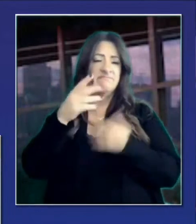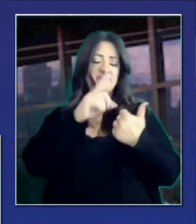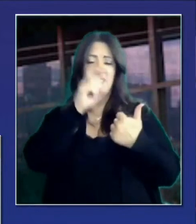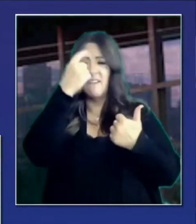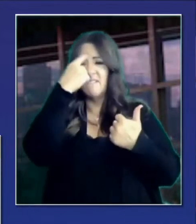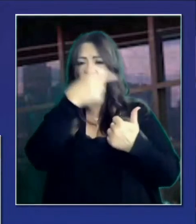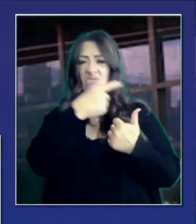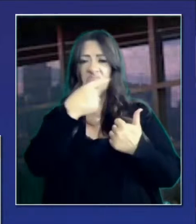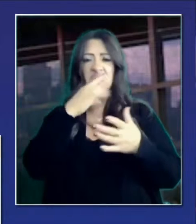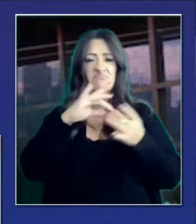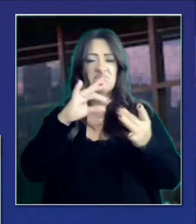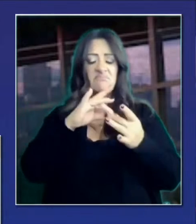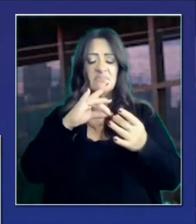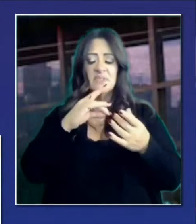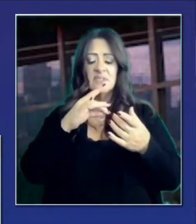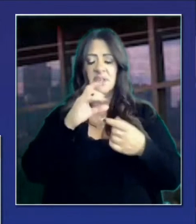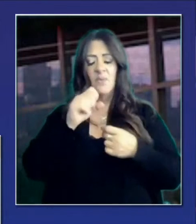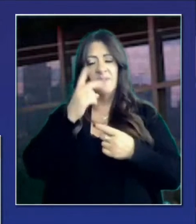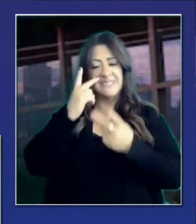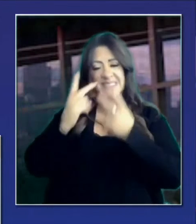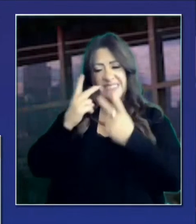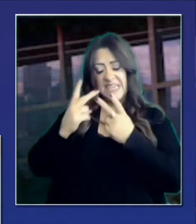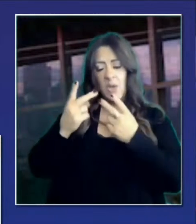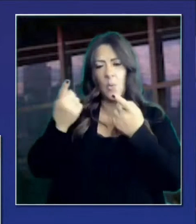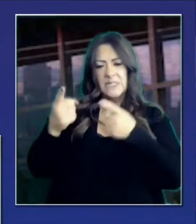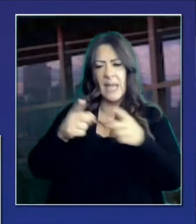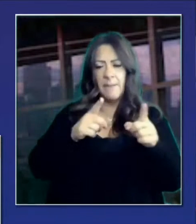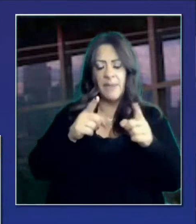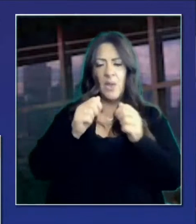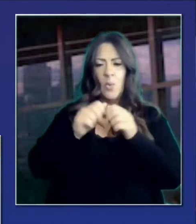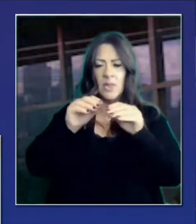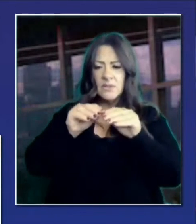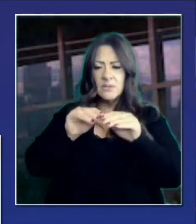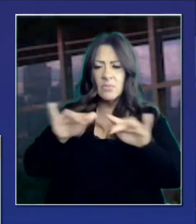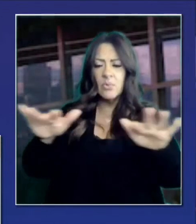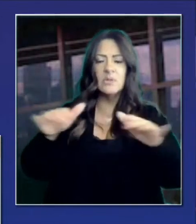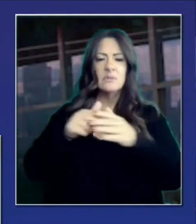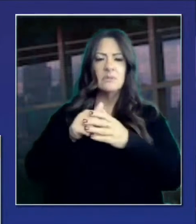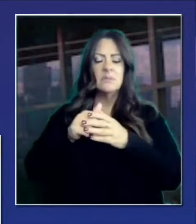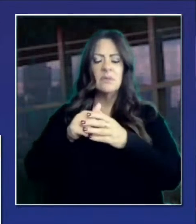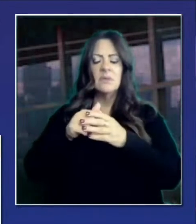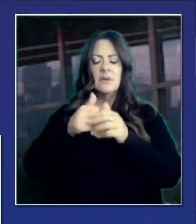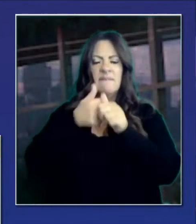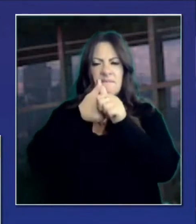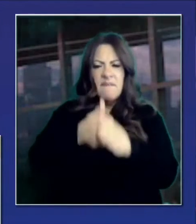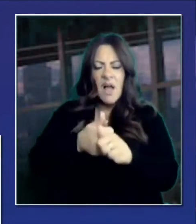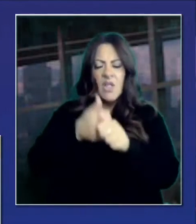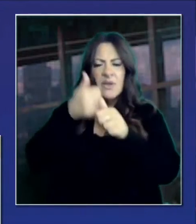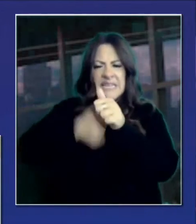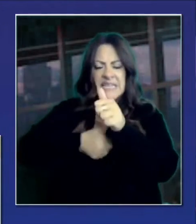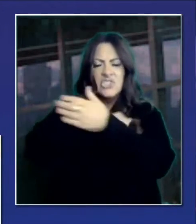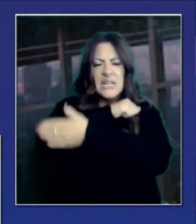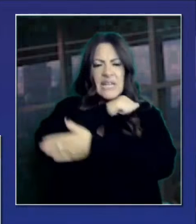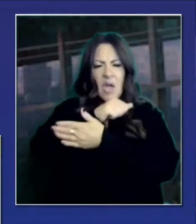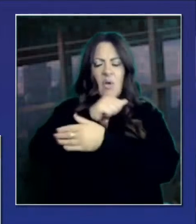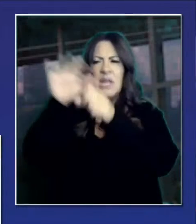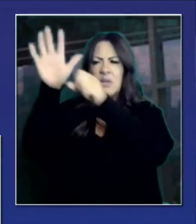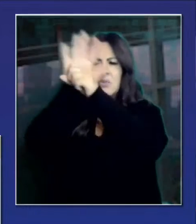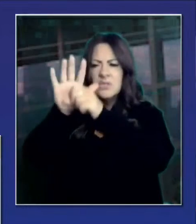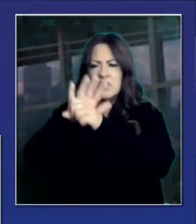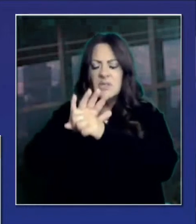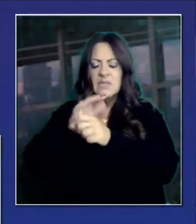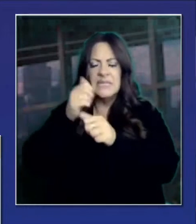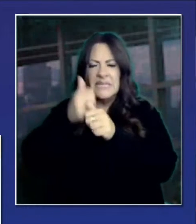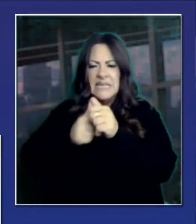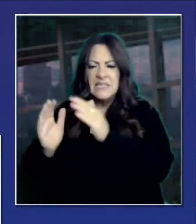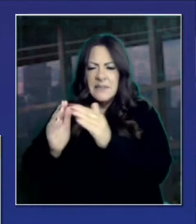what's happening with transmission, with cases across the state, region by region, county by county, frankly, community by